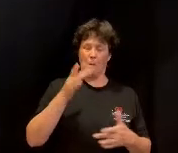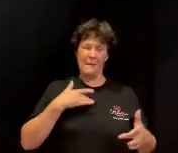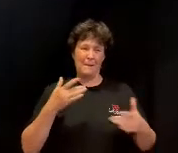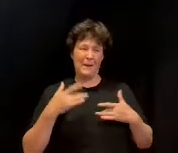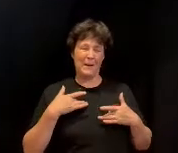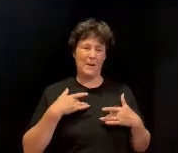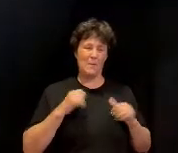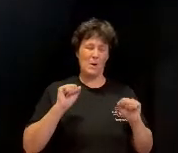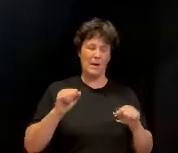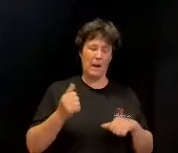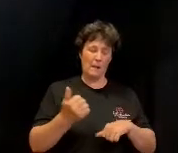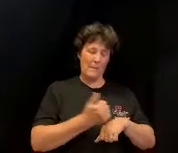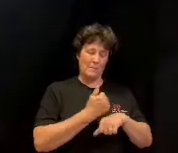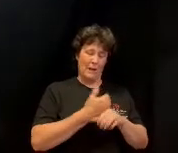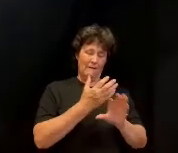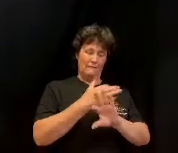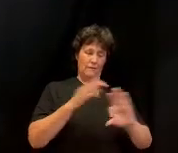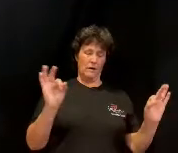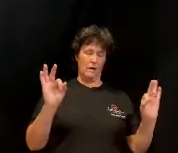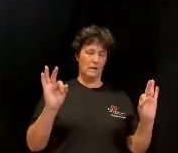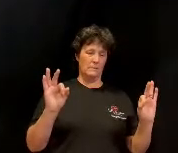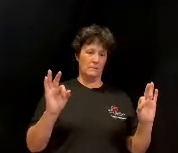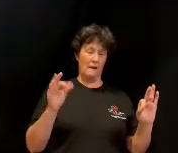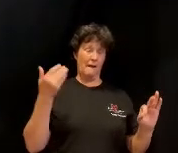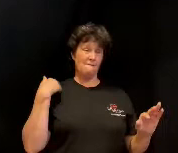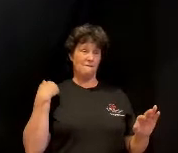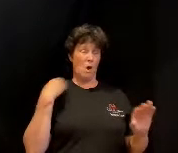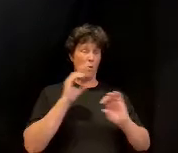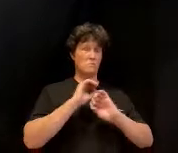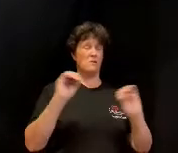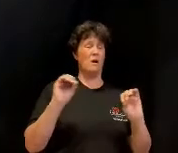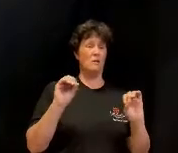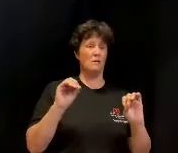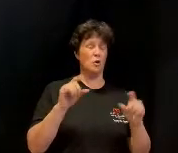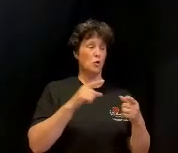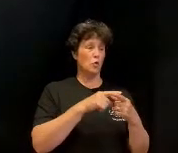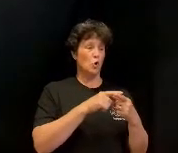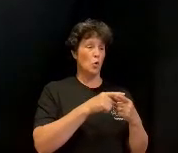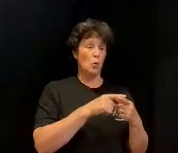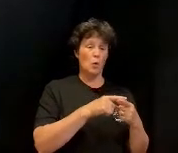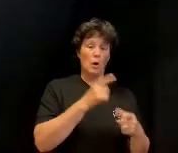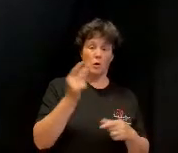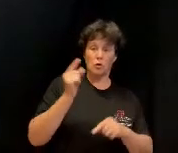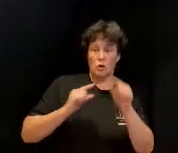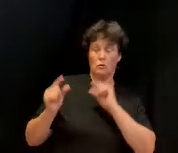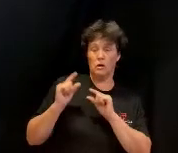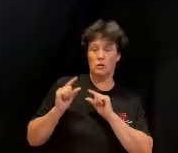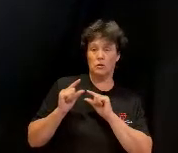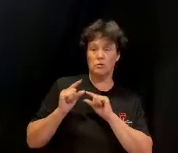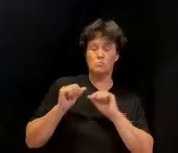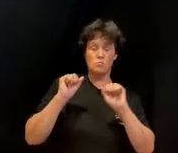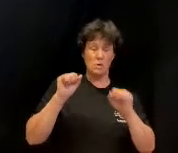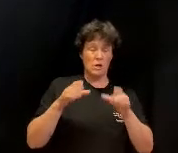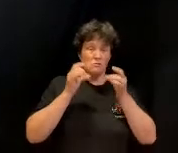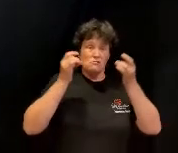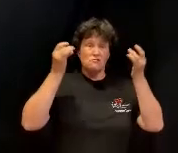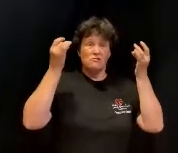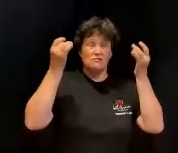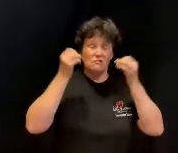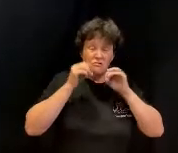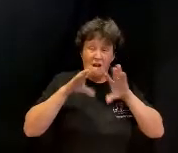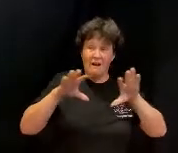and harmless, children of God without fault in the midst of a crooked and perverse generation, among whom you shine as lights in the